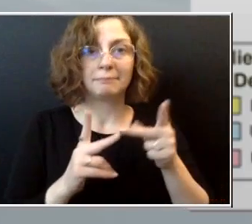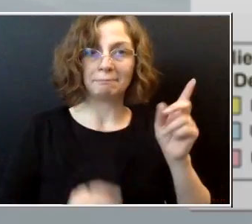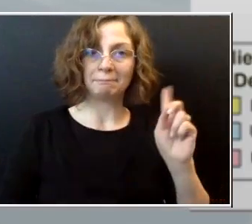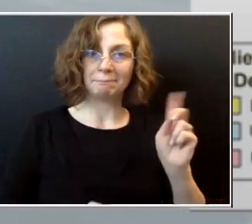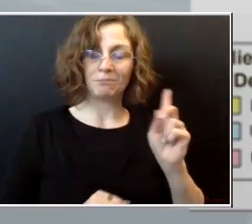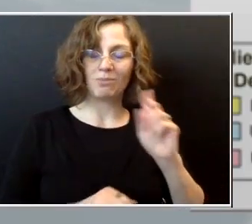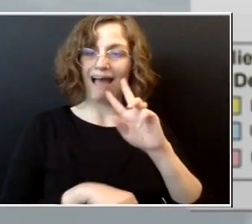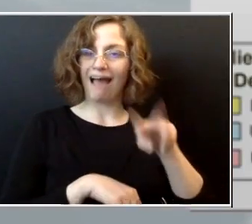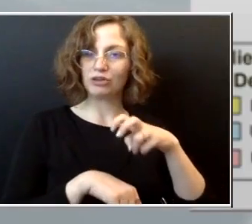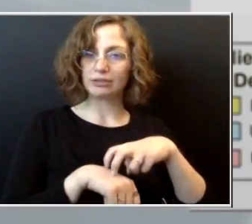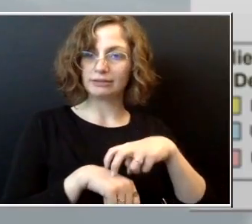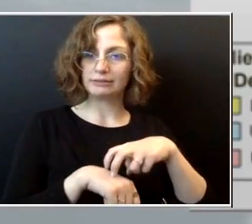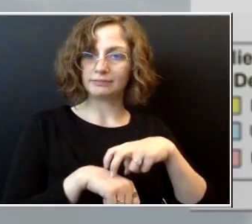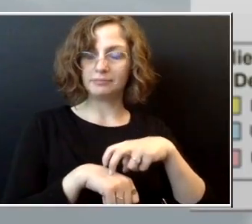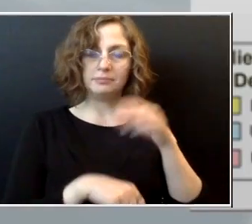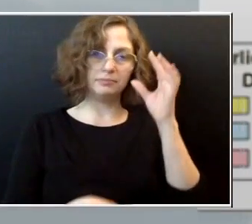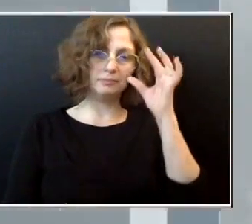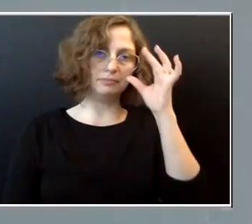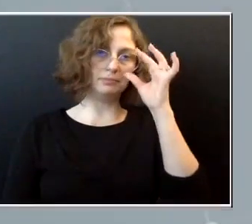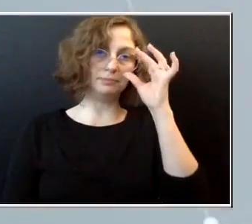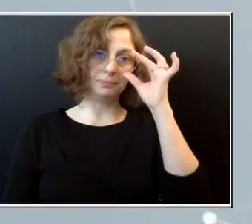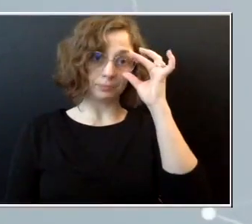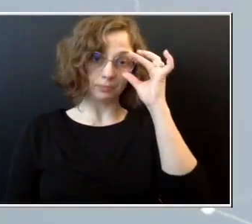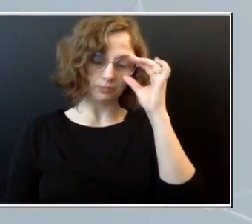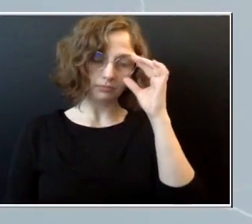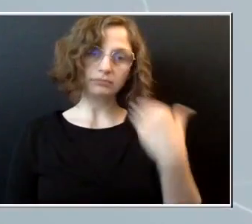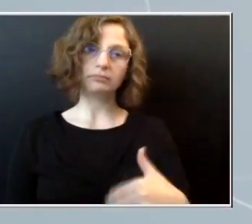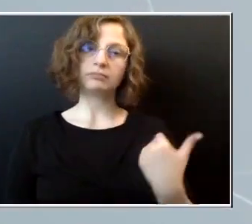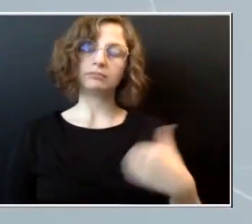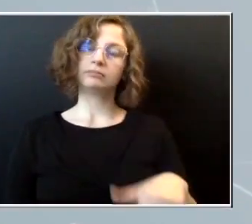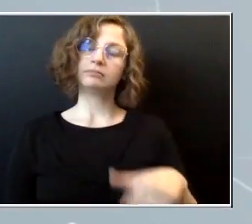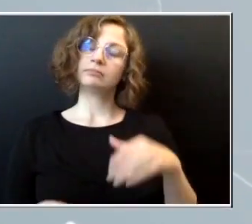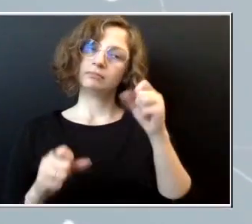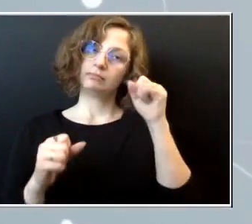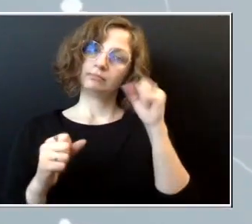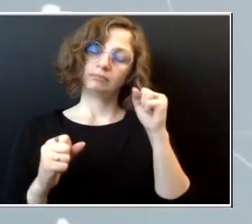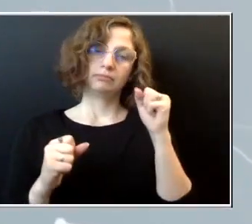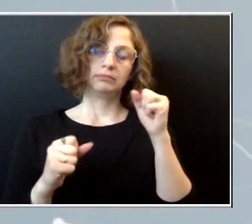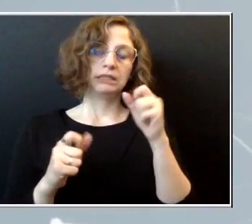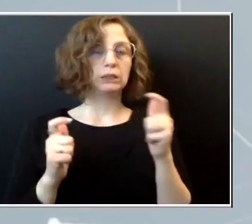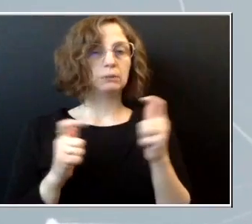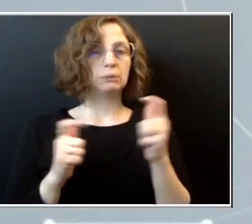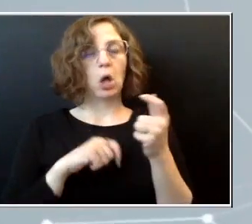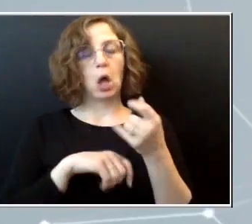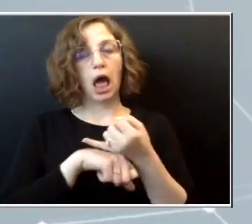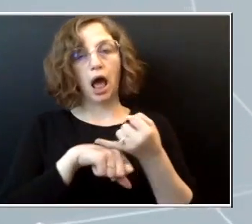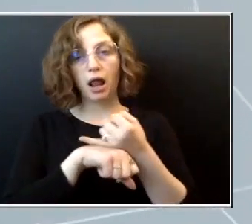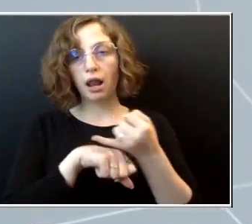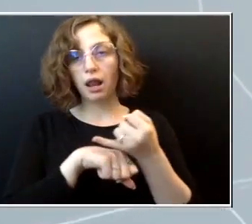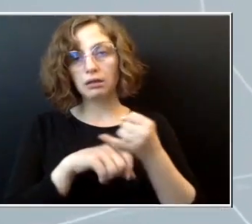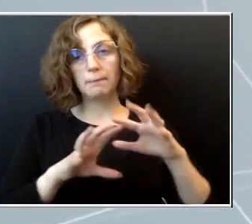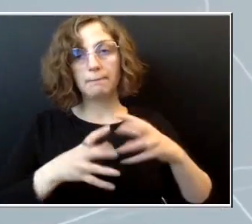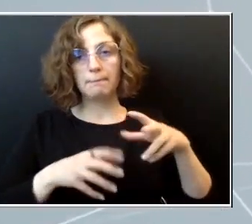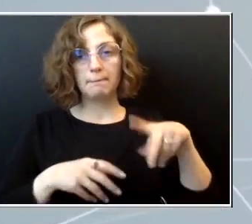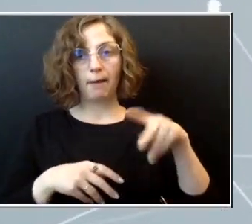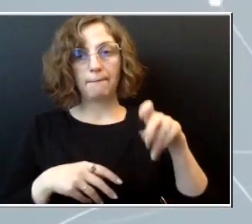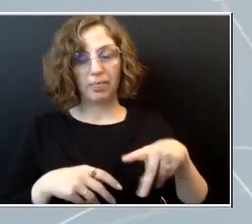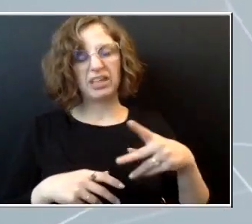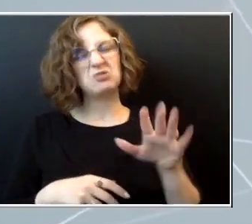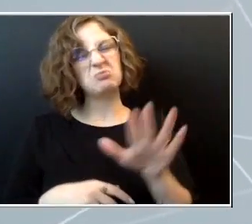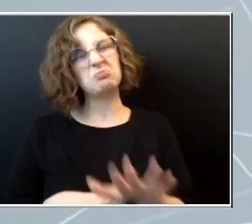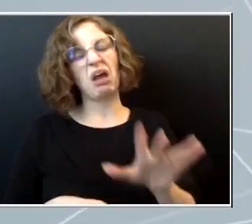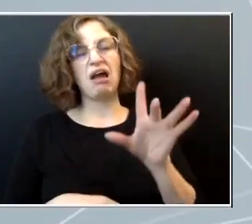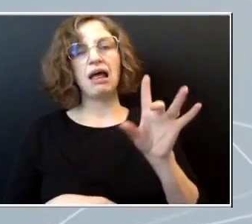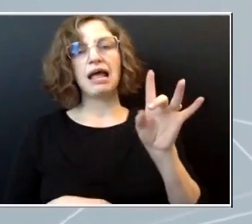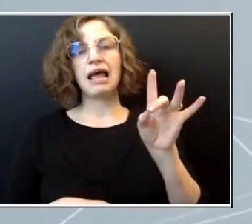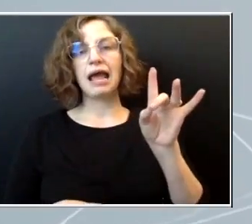where remarkably, small island, population of about 8 million. A 1/4